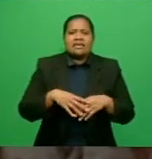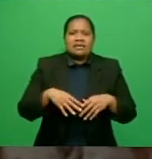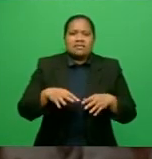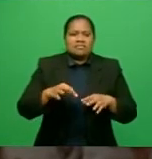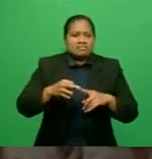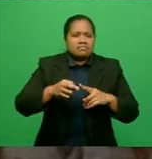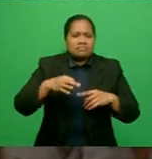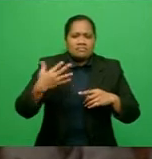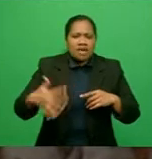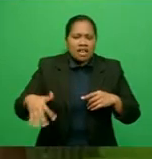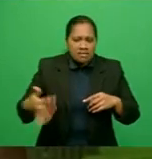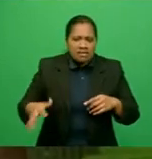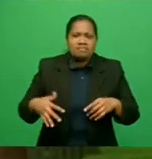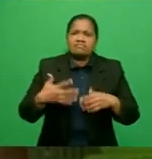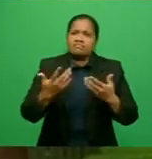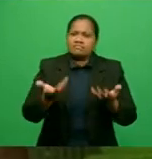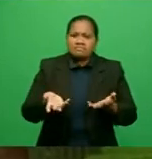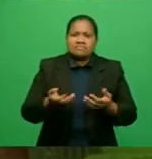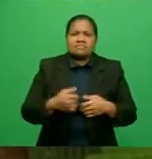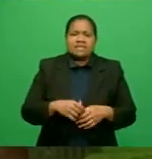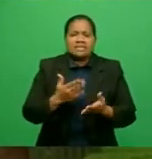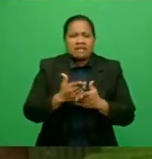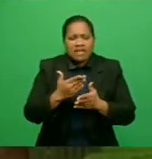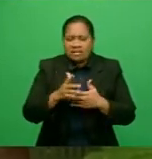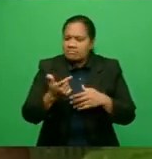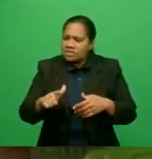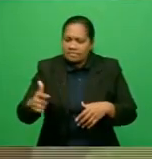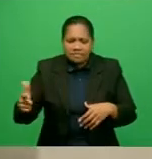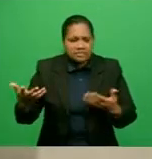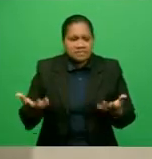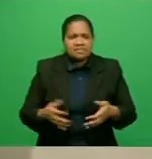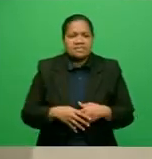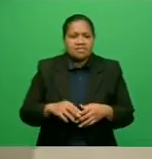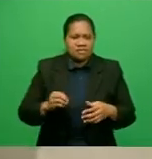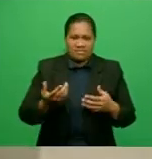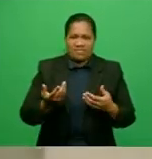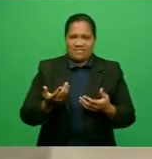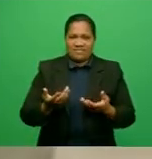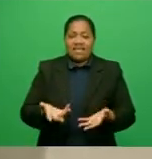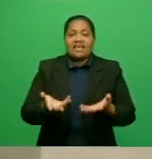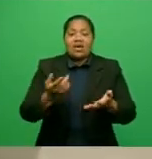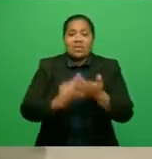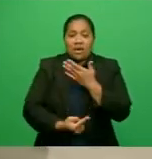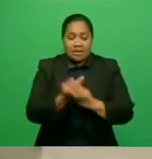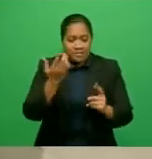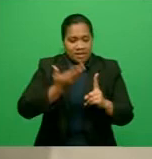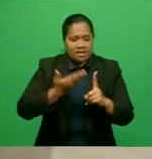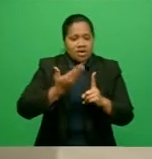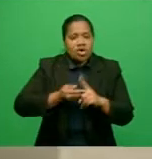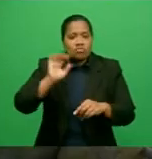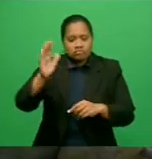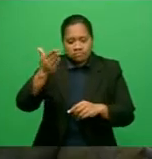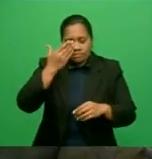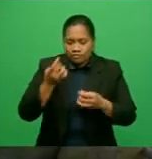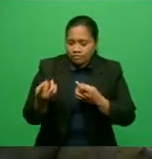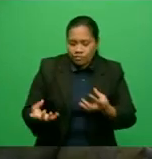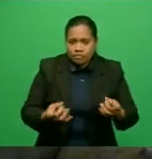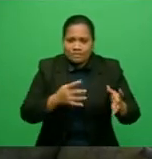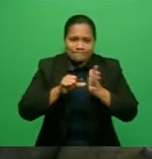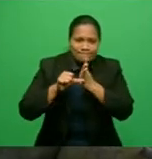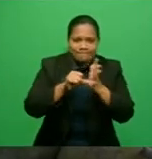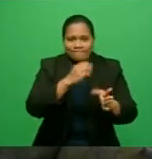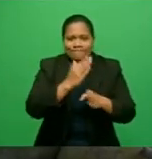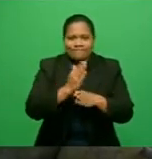leaves, cassava leaves. Reddy believes there is no secret to success. It is the result of preparation, hard work and learning